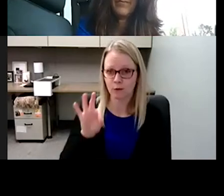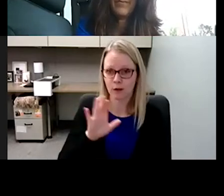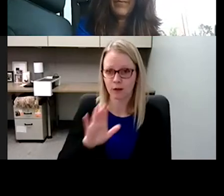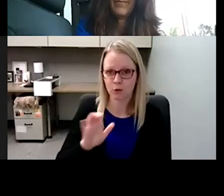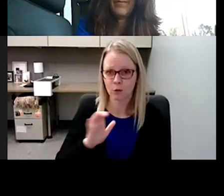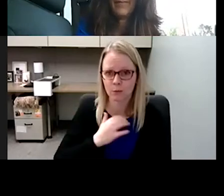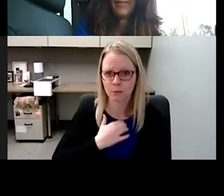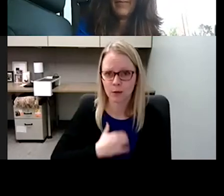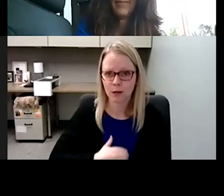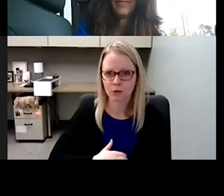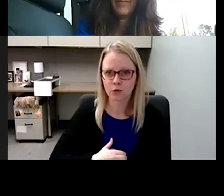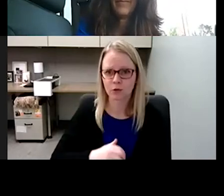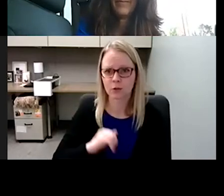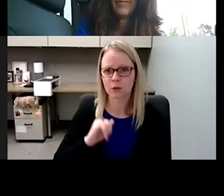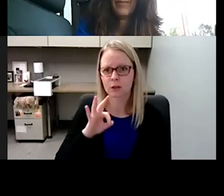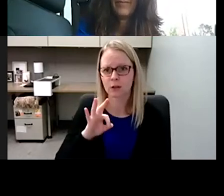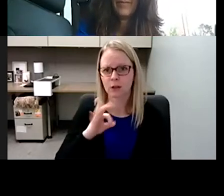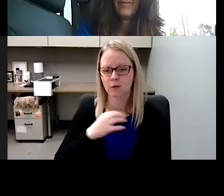If you're passionate about